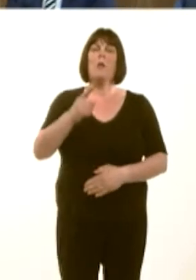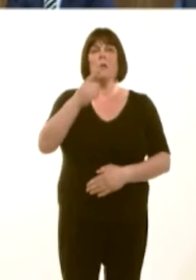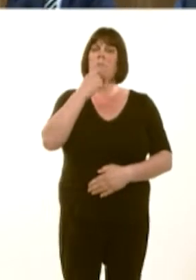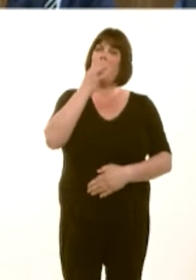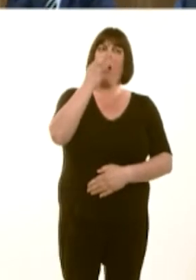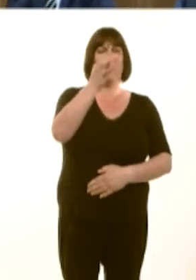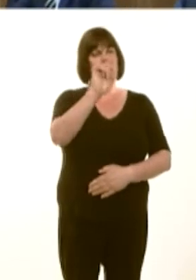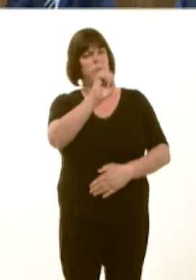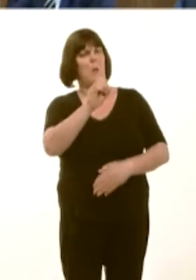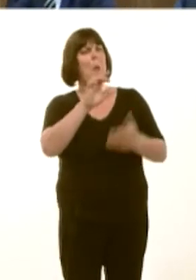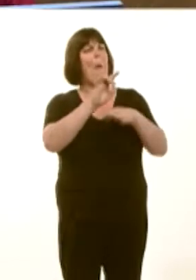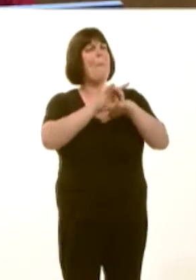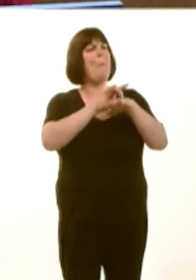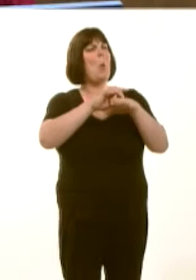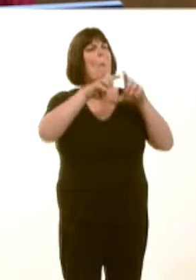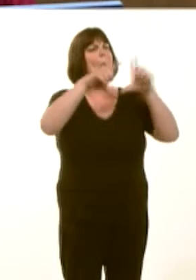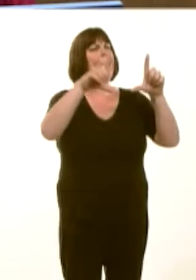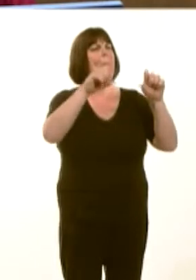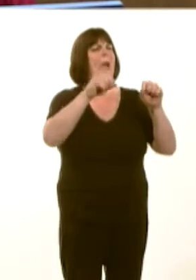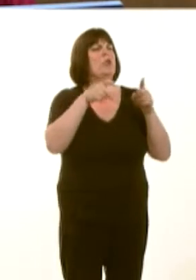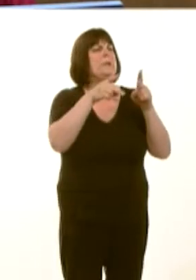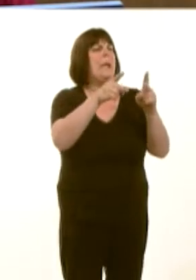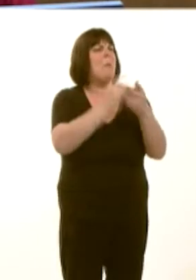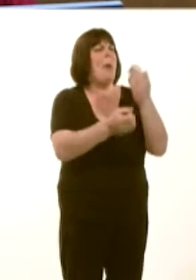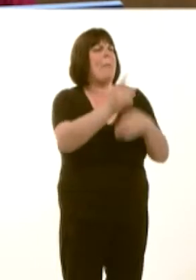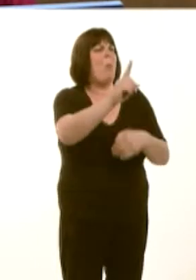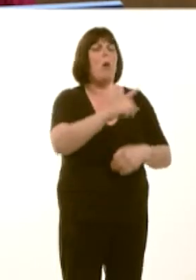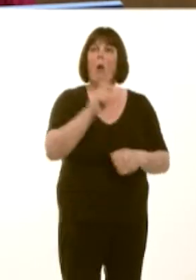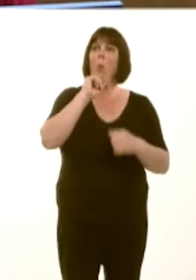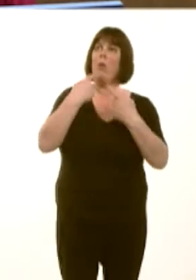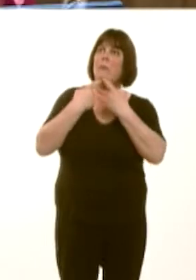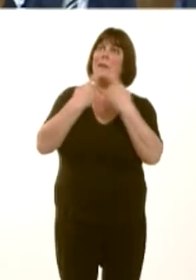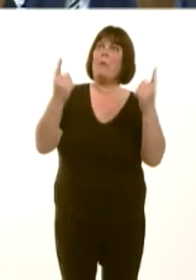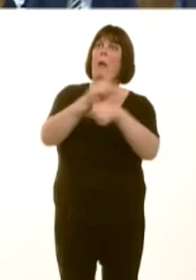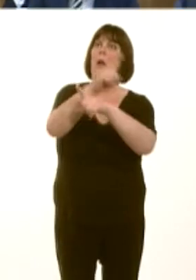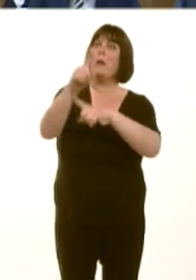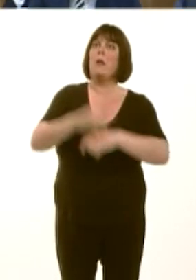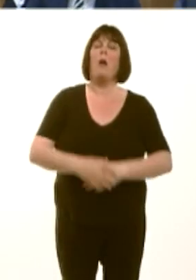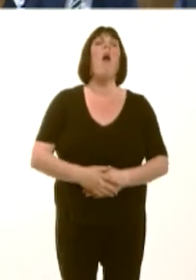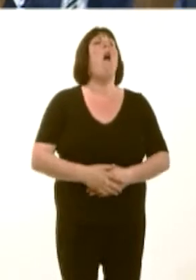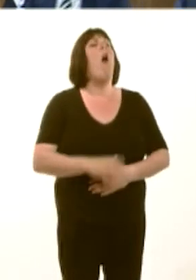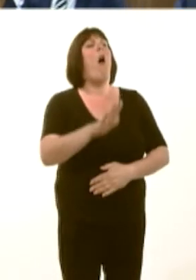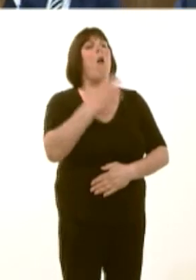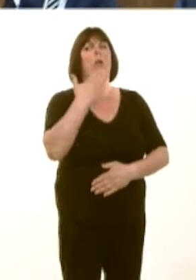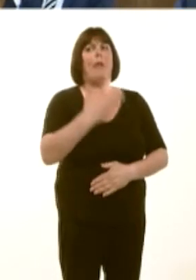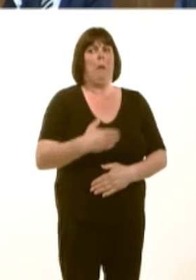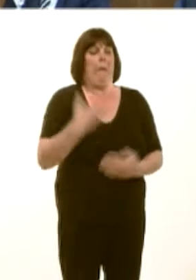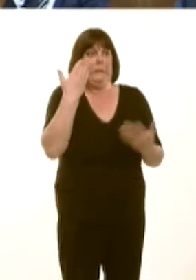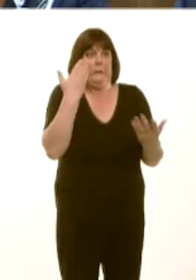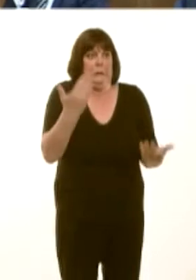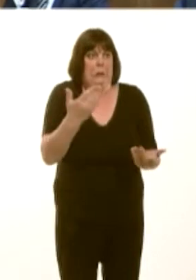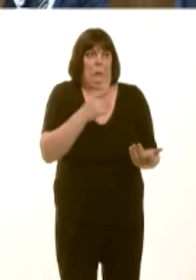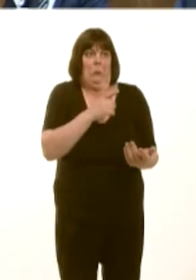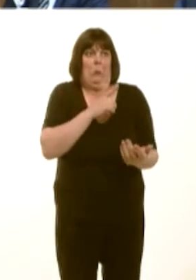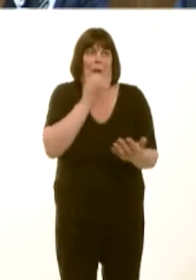scheme? Yes, there will be an oral statement on that scheme later this afternoon. Thank you, First Minister. It wasn't on the agenda when I put